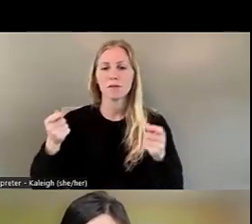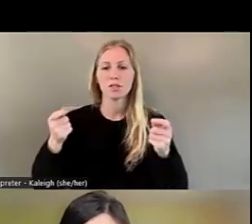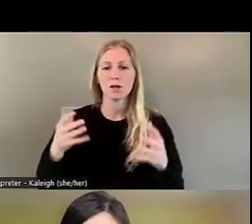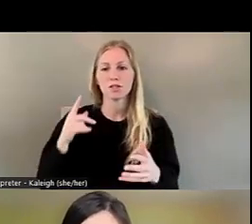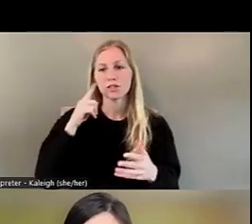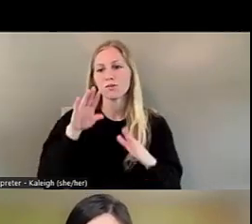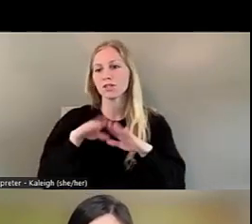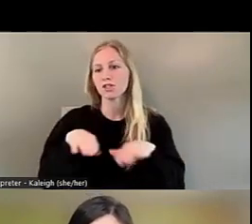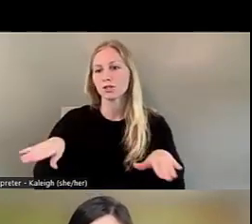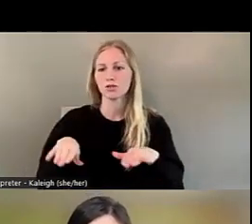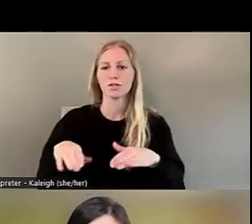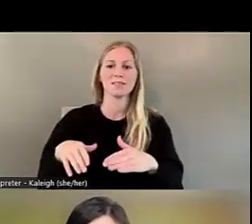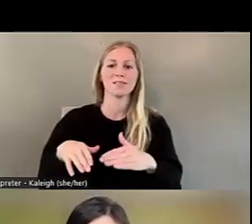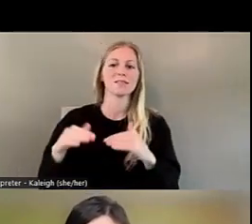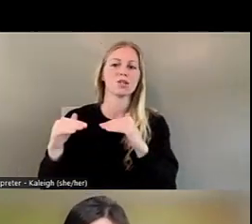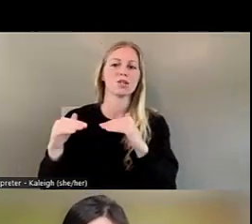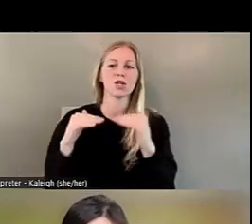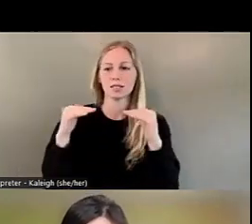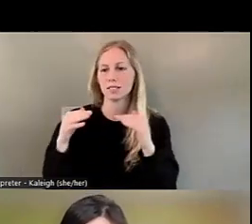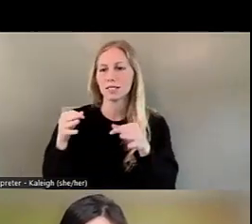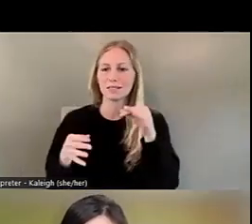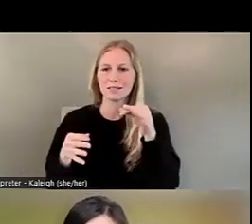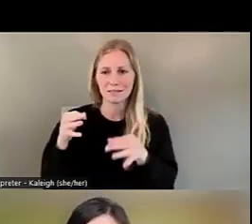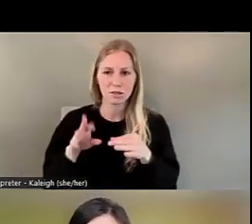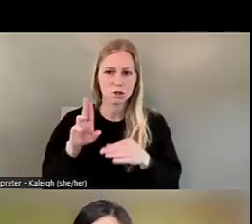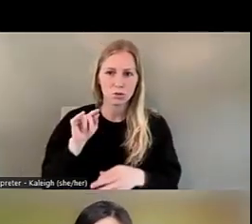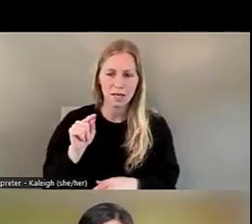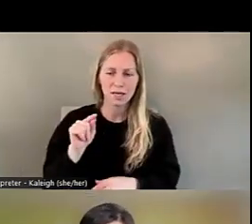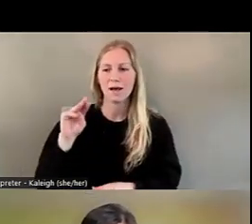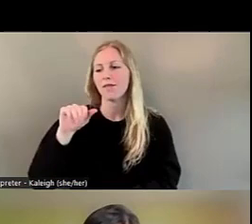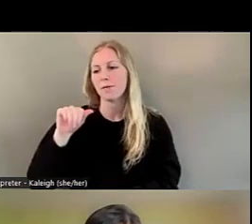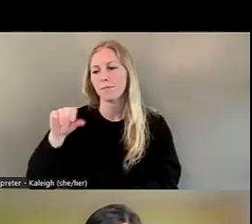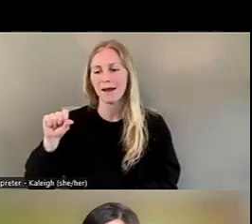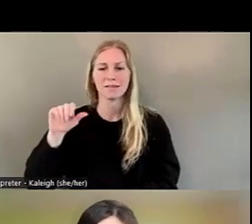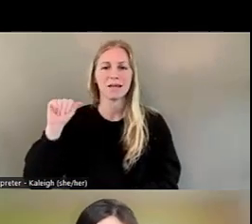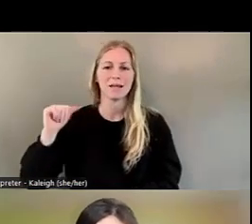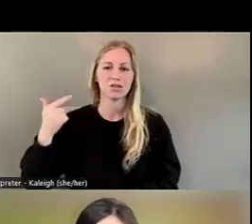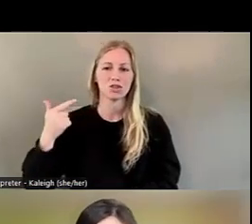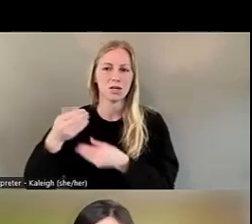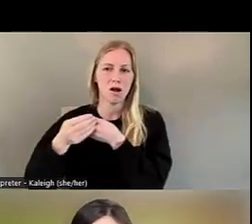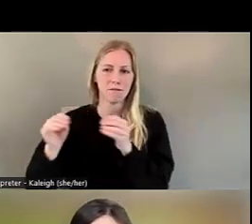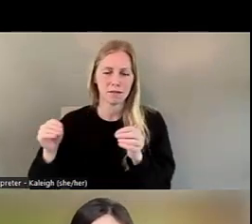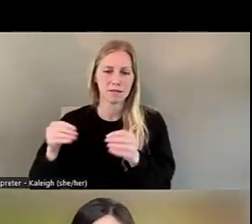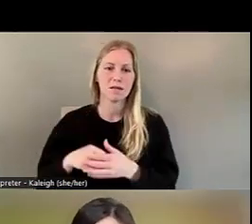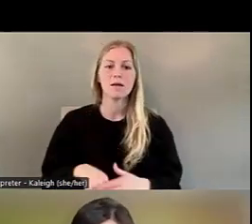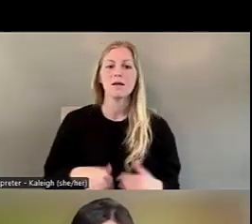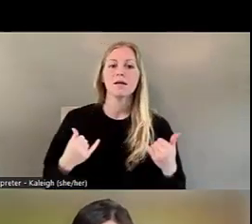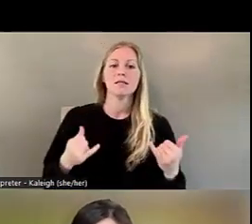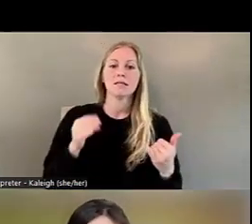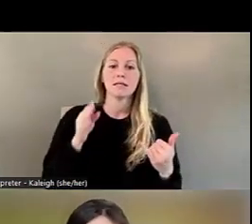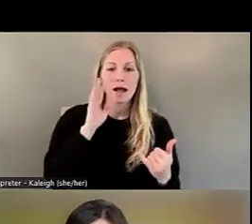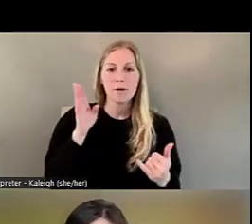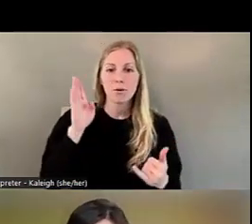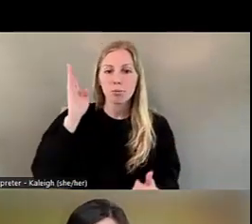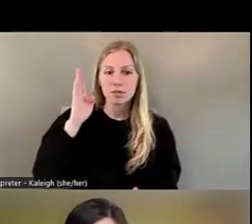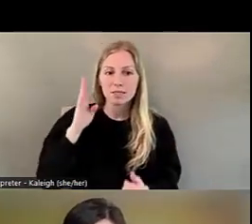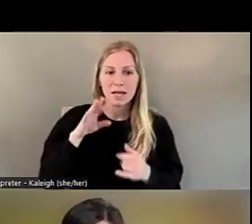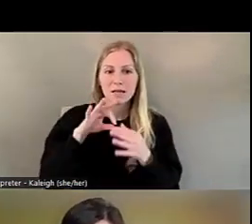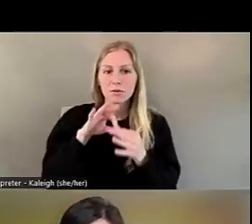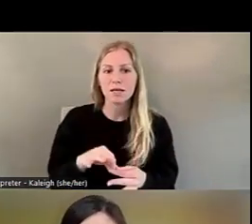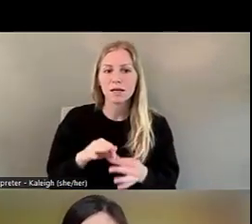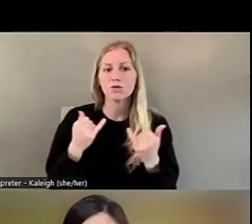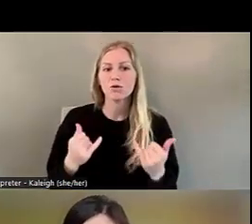Justice Unit at the Massachusetts Attorney General's Office. And today I'm going to be presenting on the current